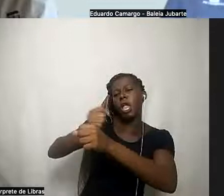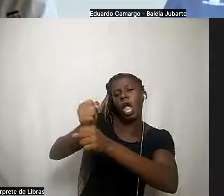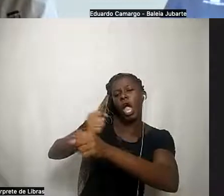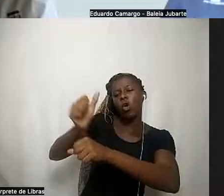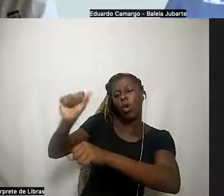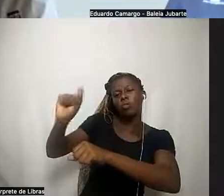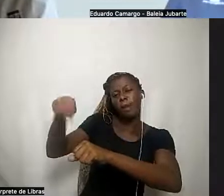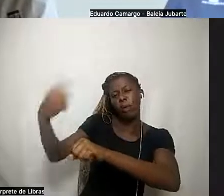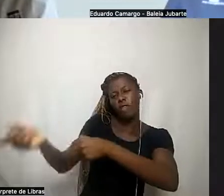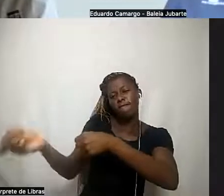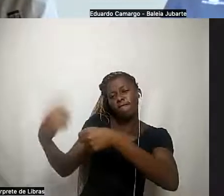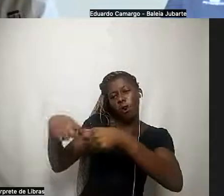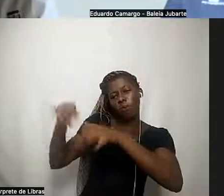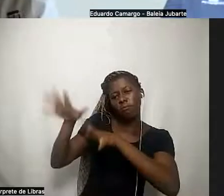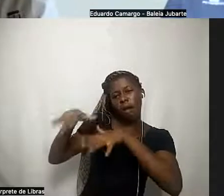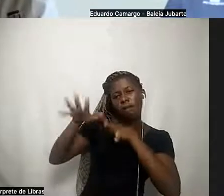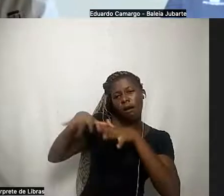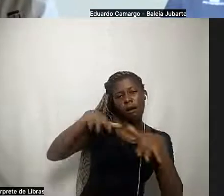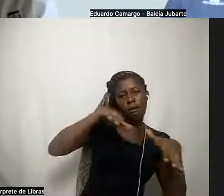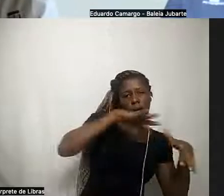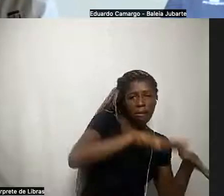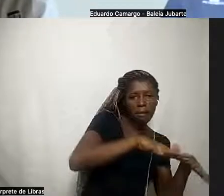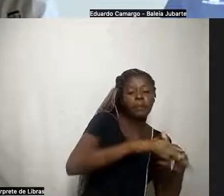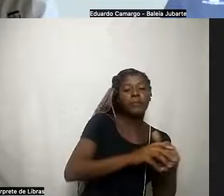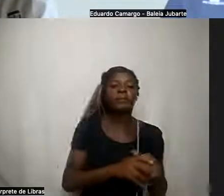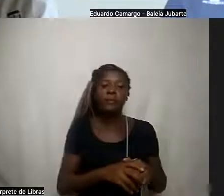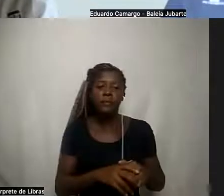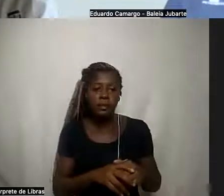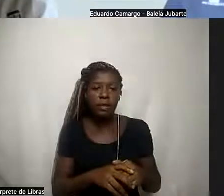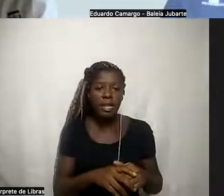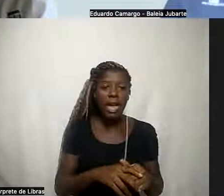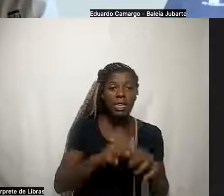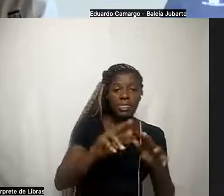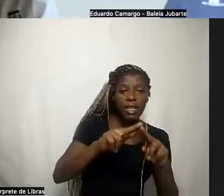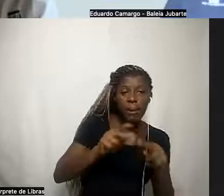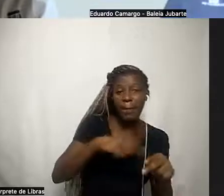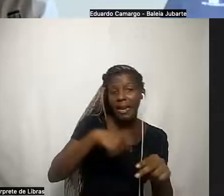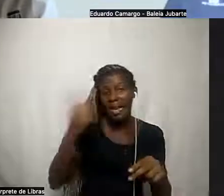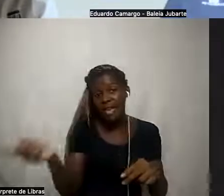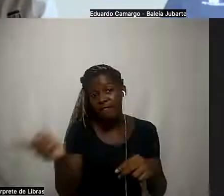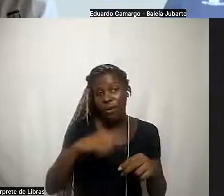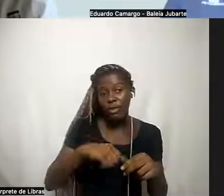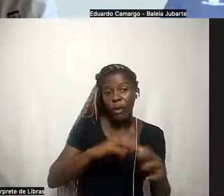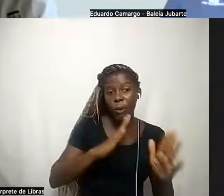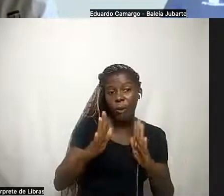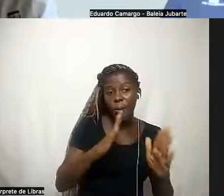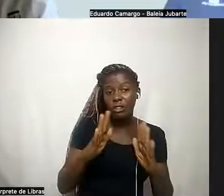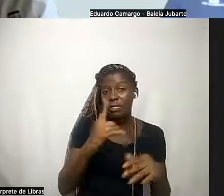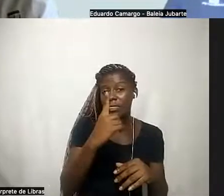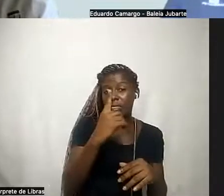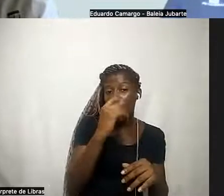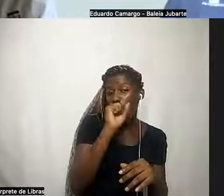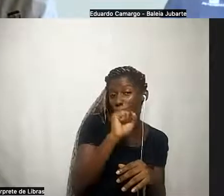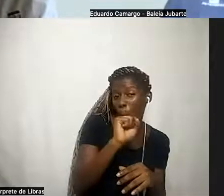it goes back to the island. Or even some species, they take 11 years to go back. And how you can count